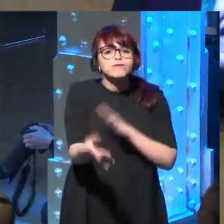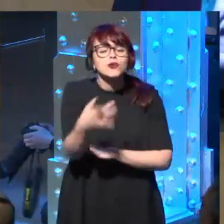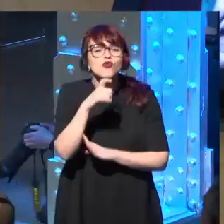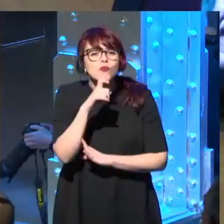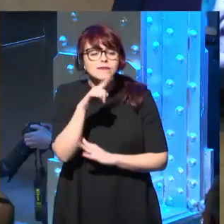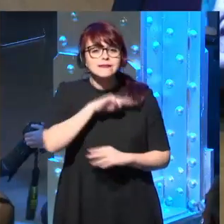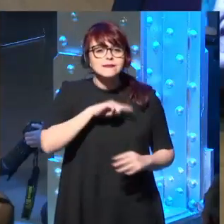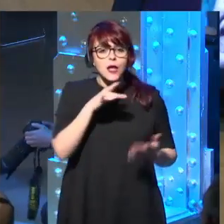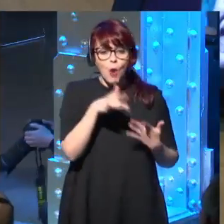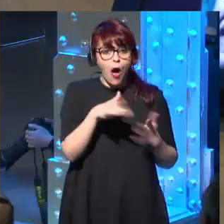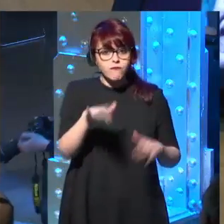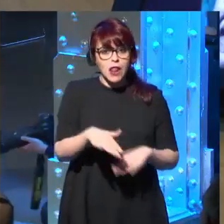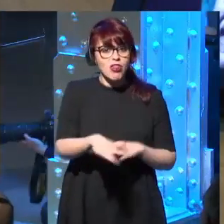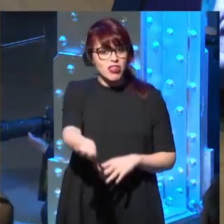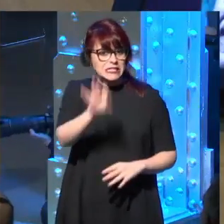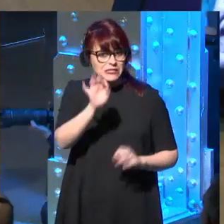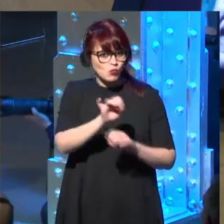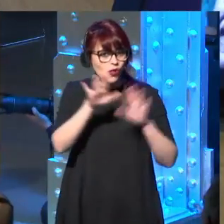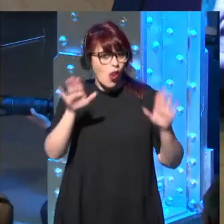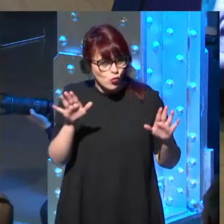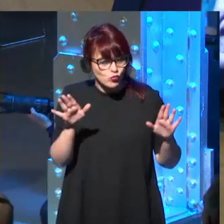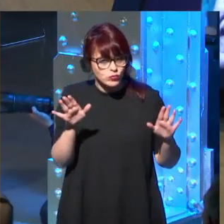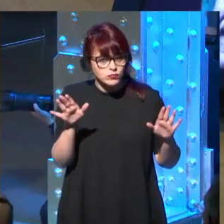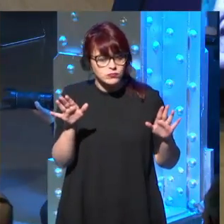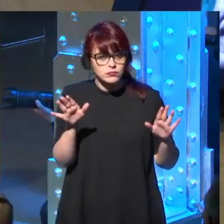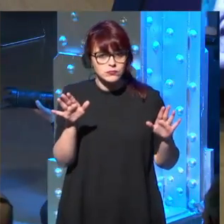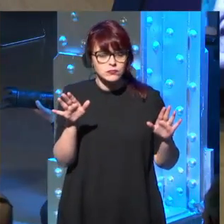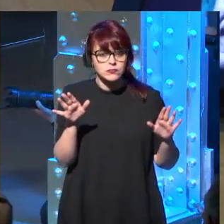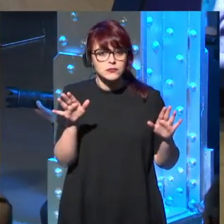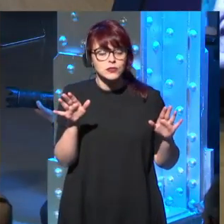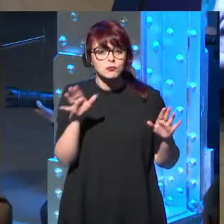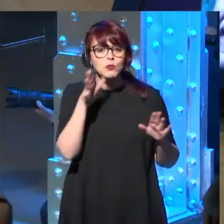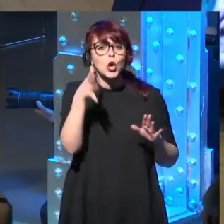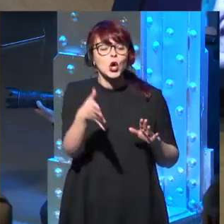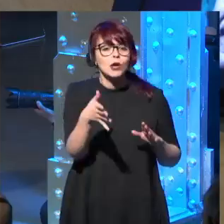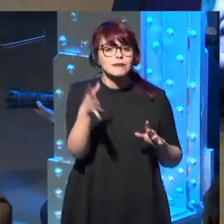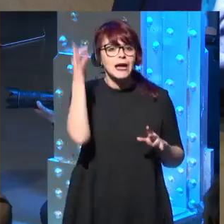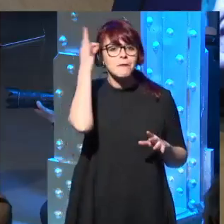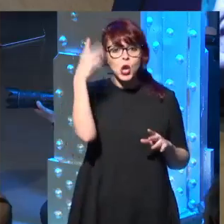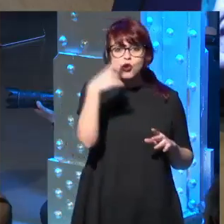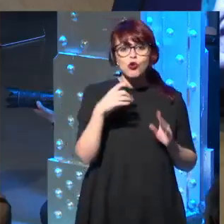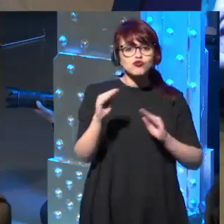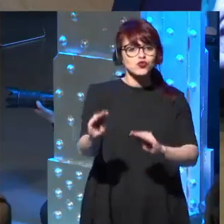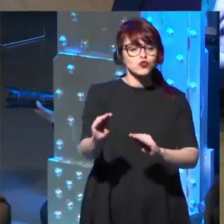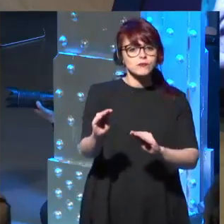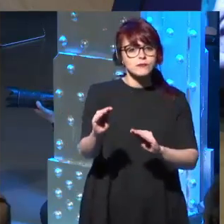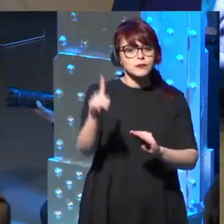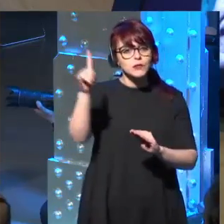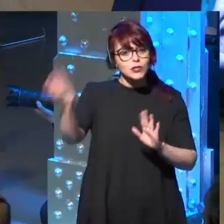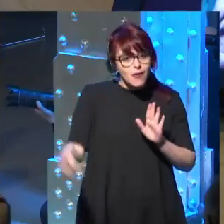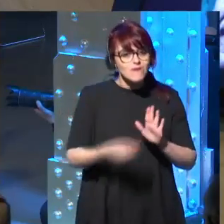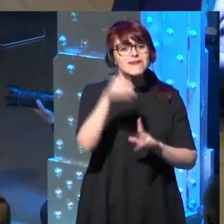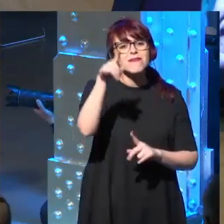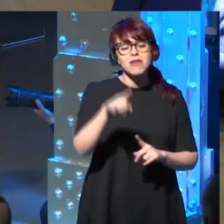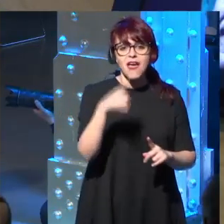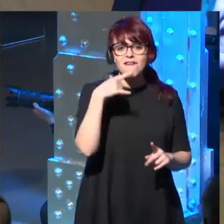novel, not only because of the red hair, but because of the beautiful, the